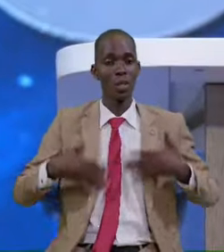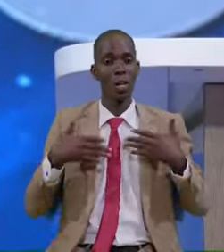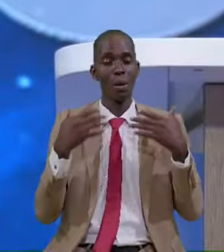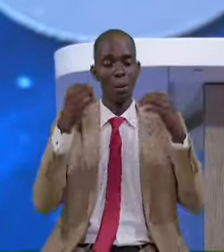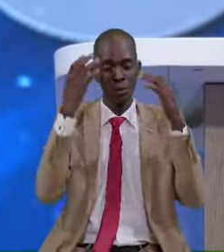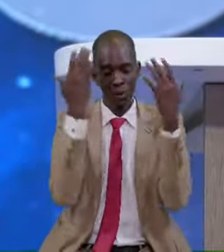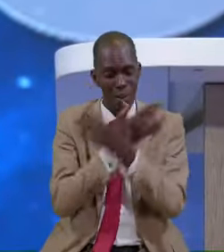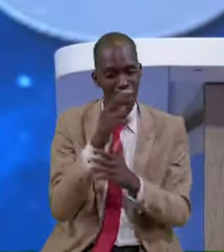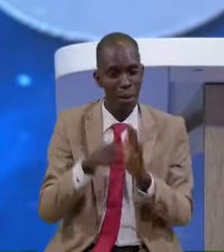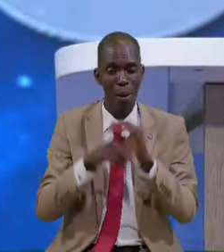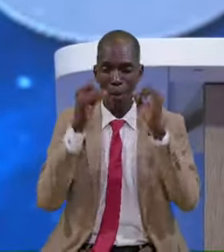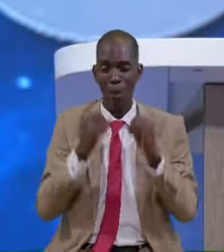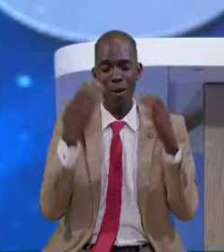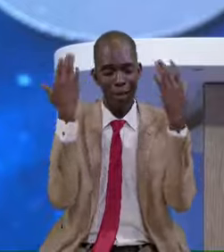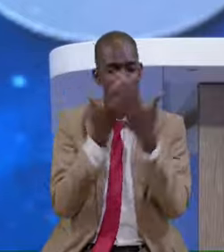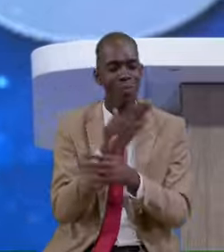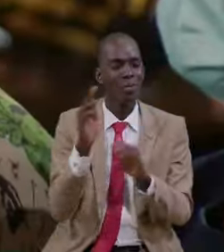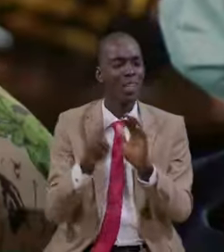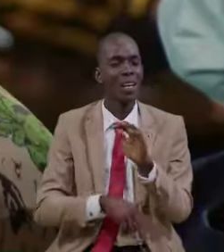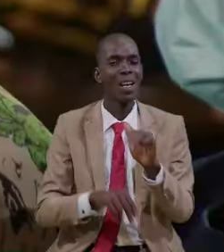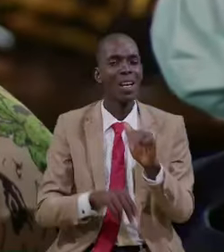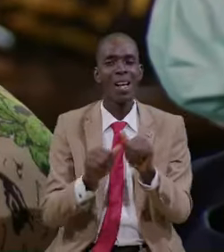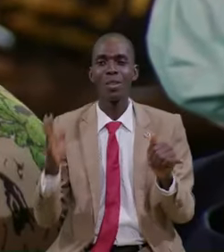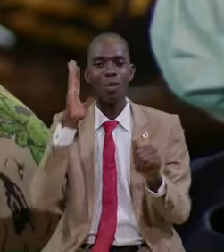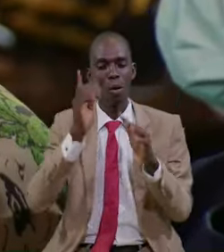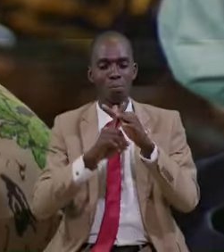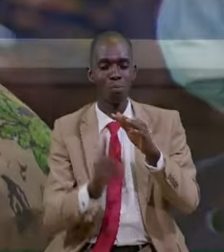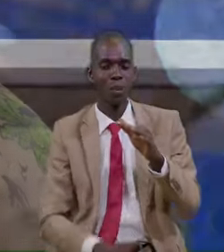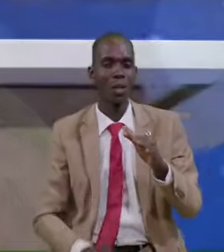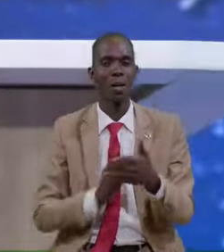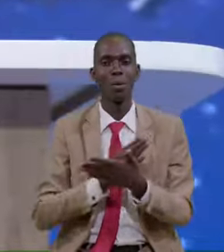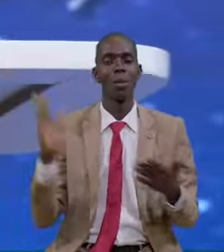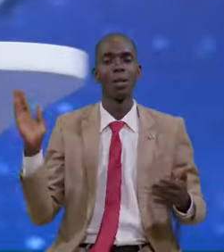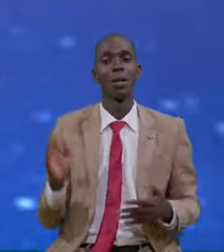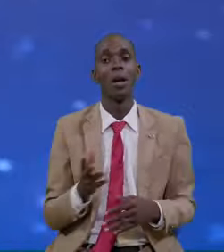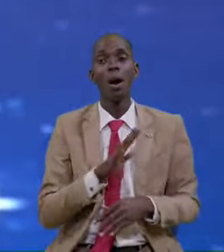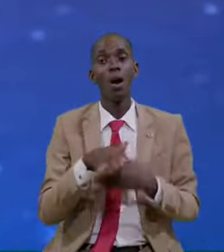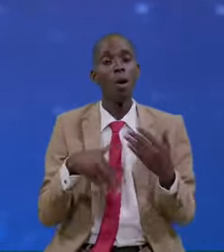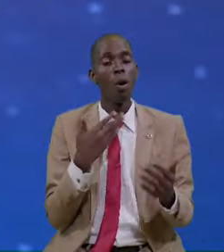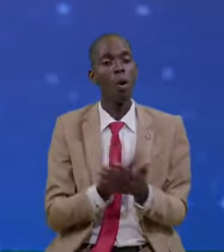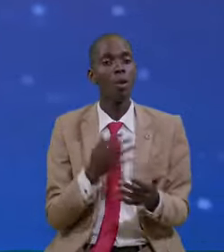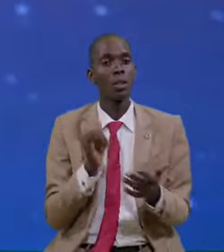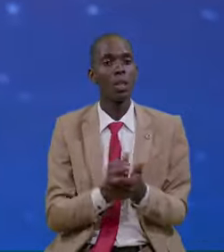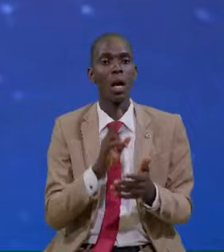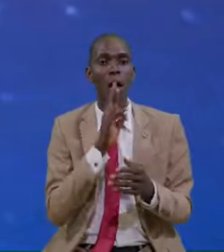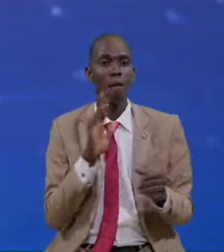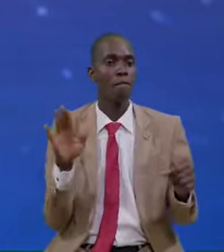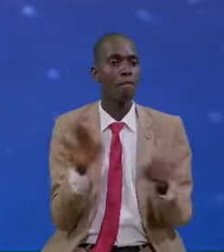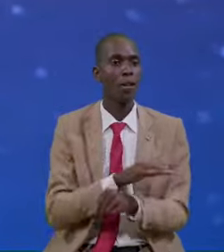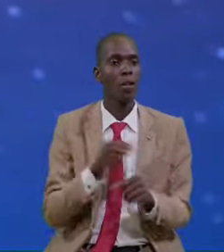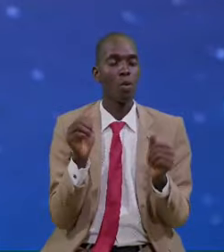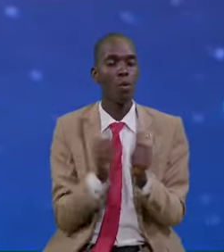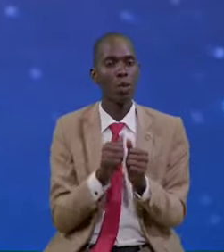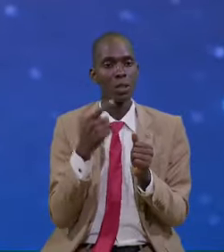darkness, everything will vanish away. And those that were possessed there, and